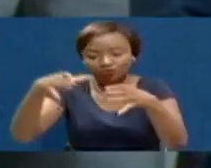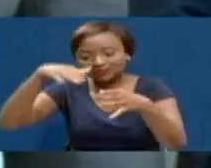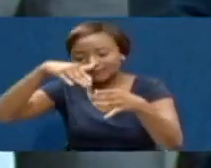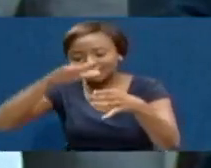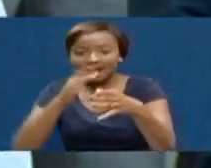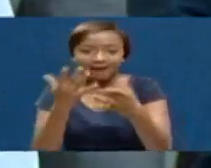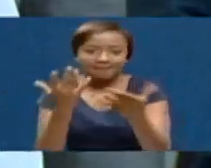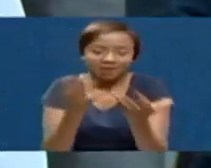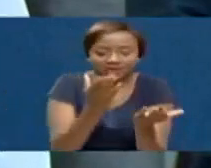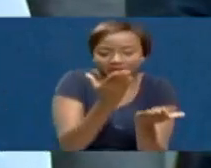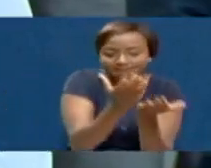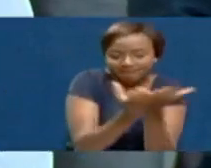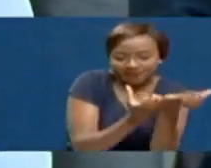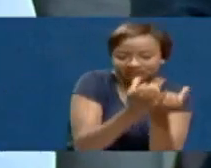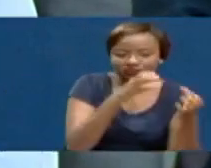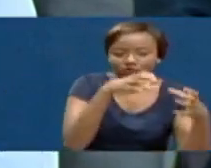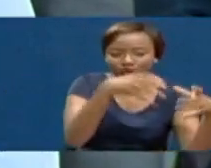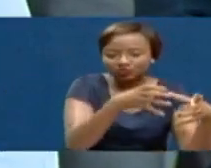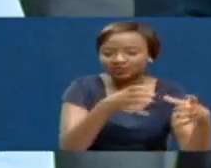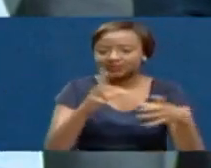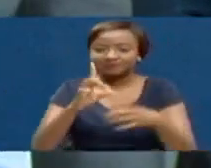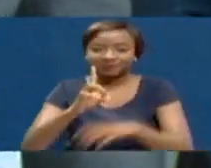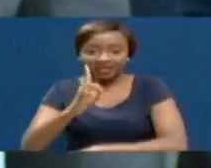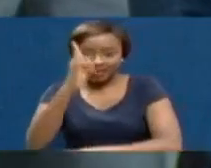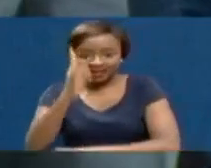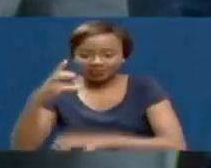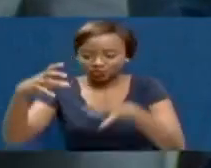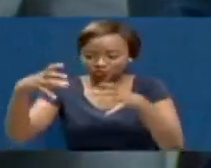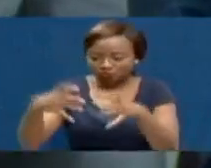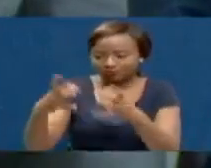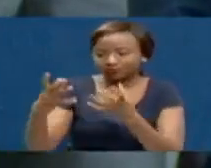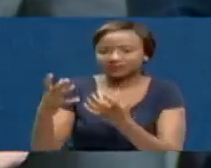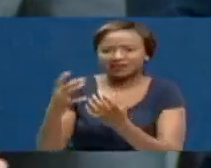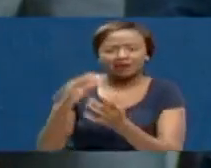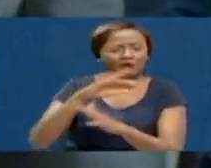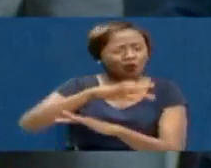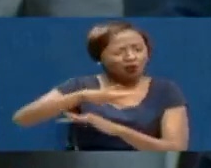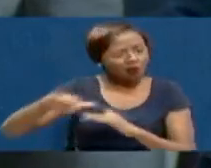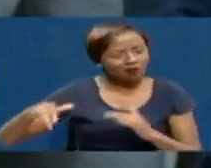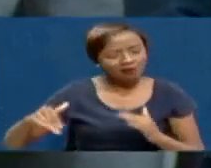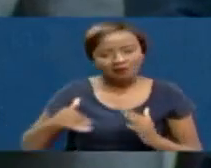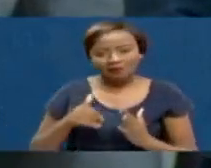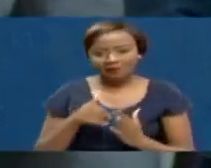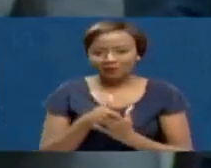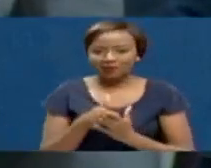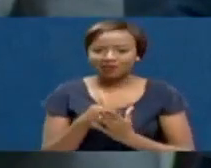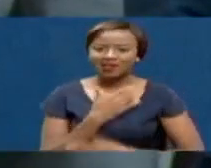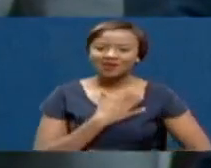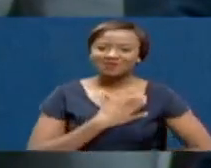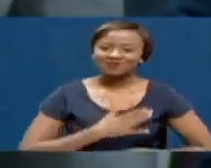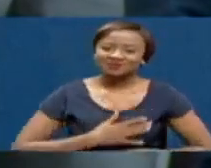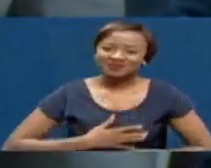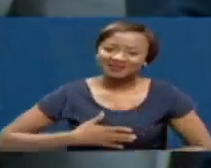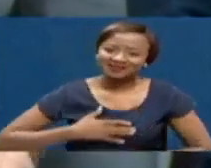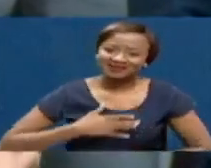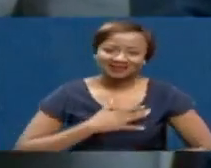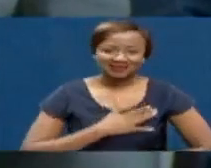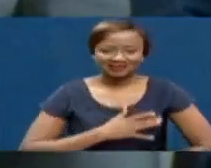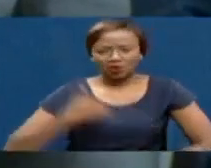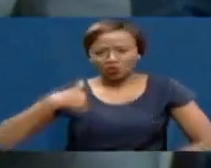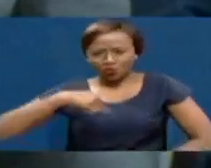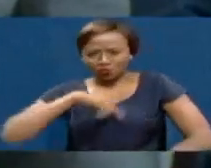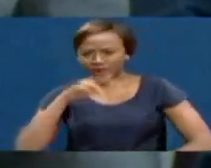business community, the religious community, everybody, is let us think ahead